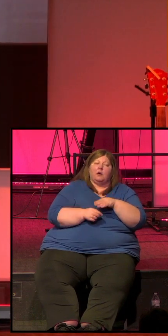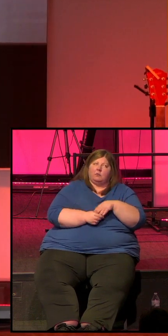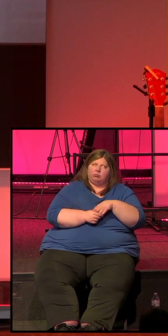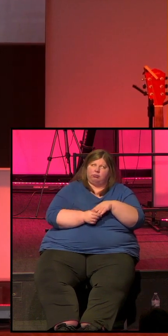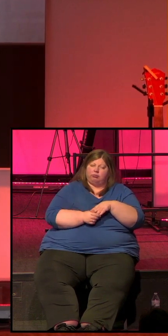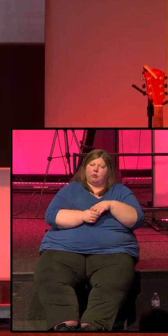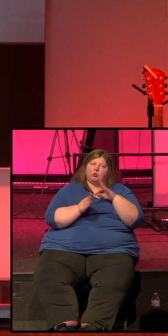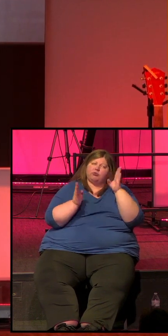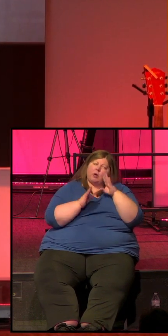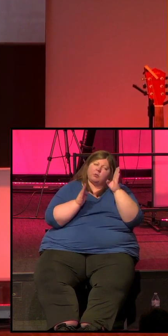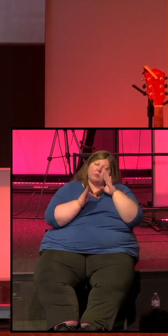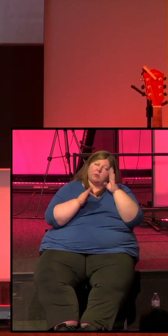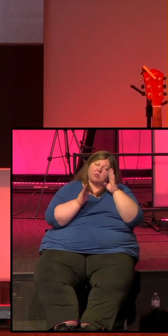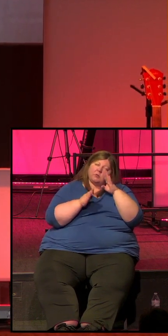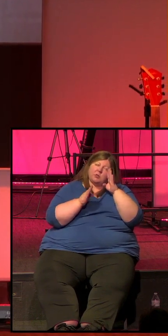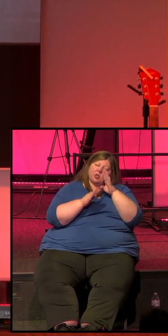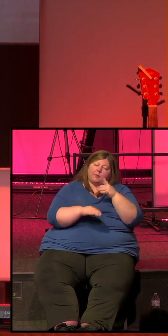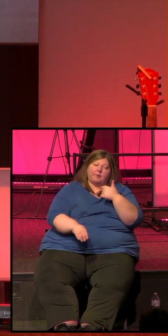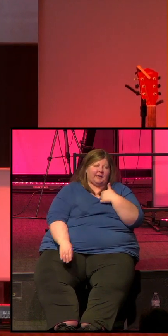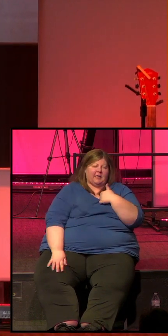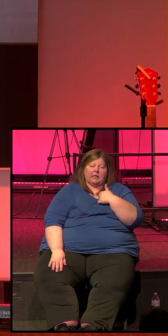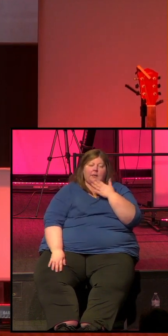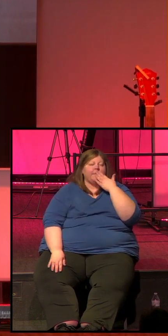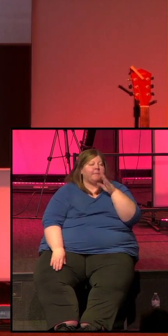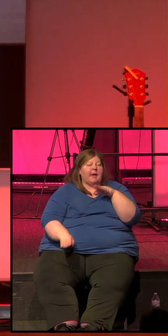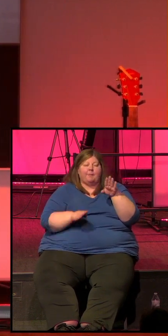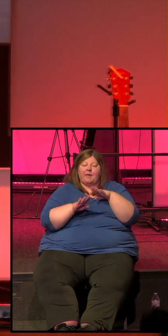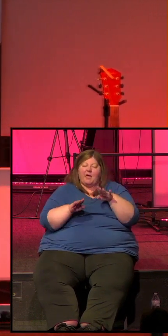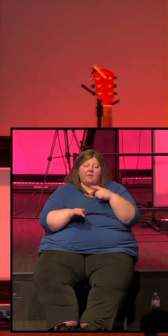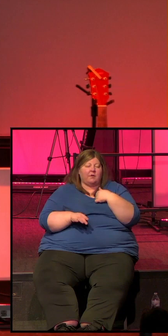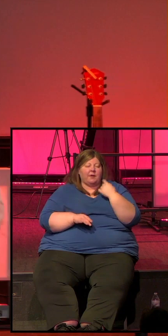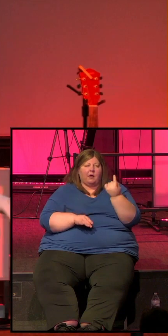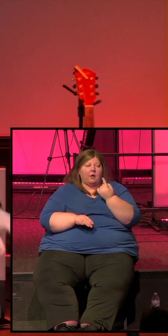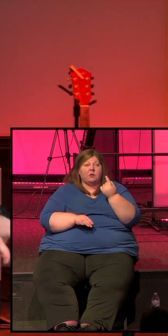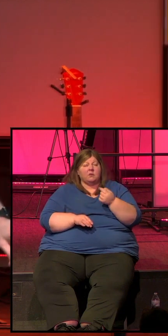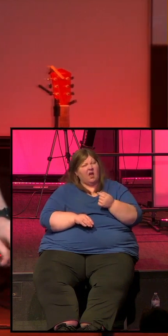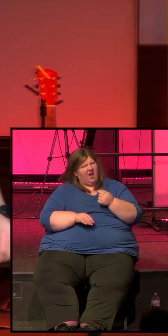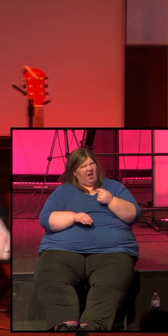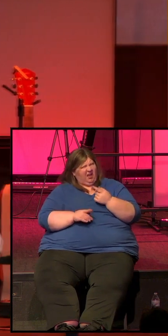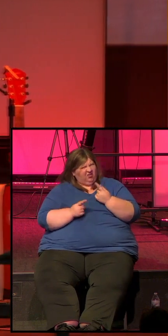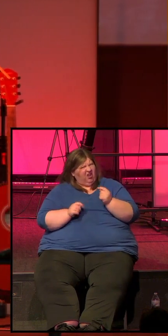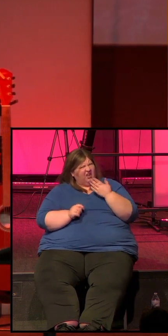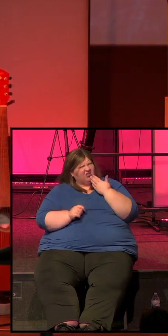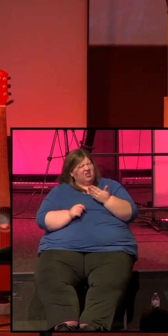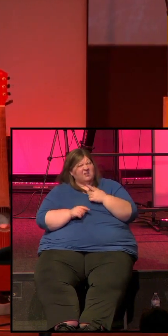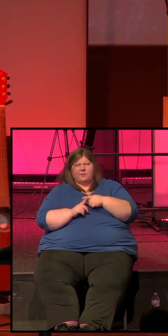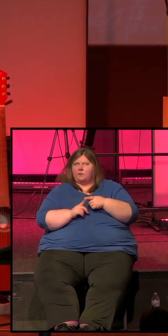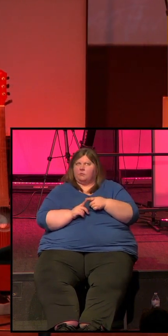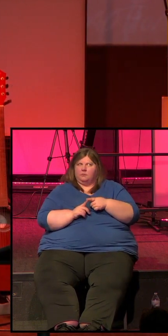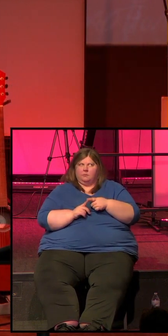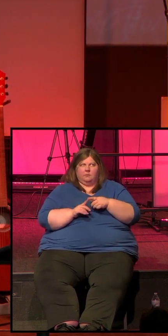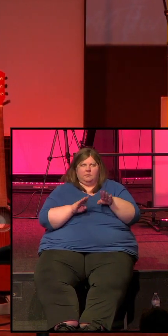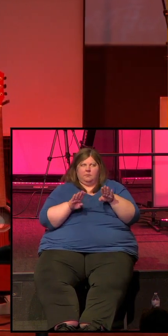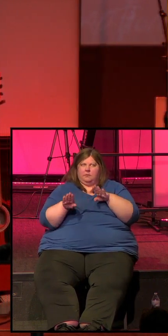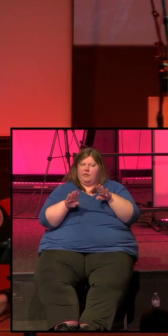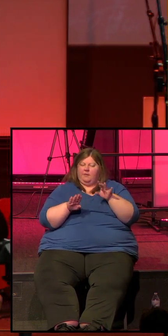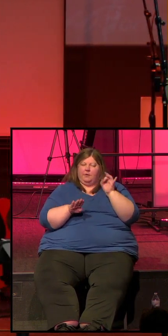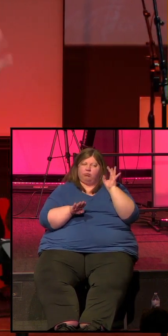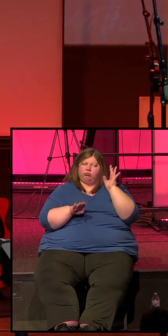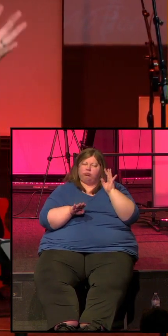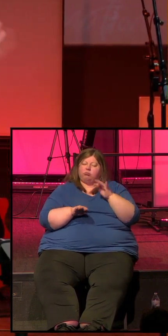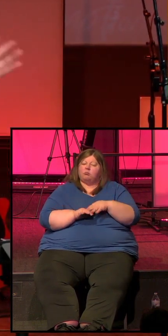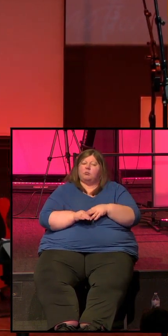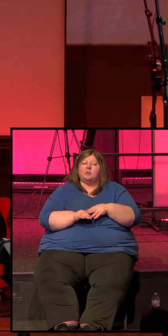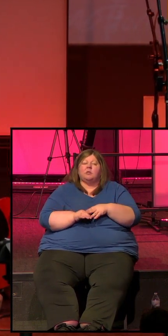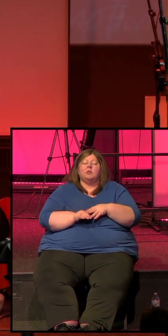that always got in trouble, I always misbehaved, and my intentions were good, but man, my behavior needed a lot of work. And at some